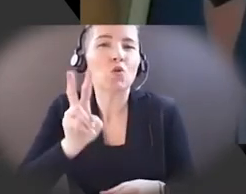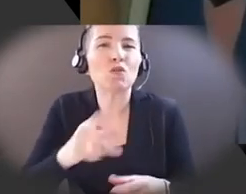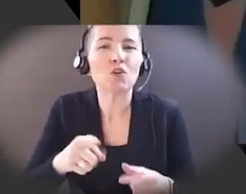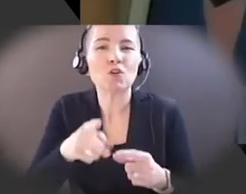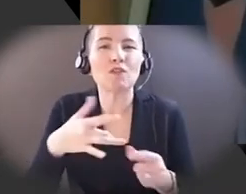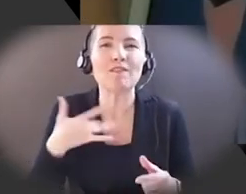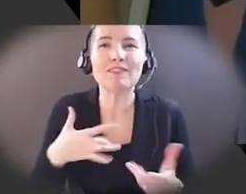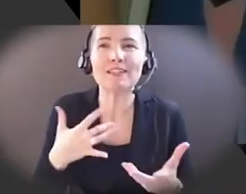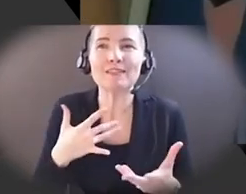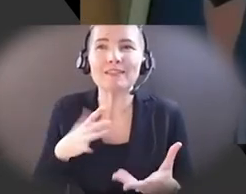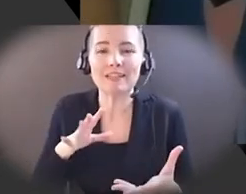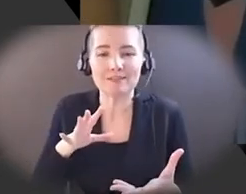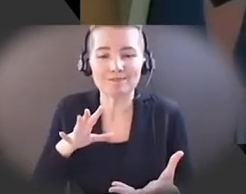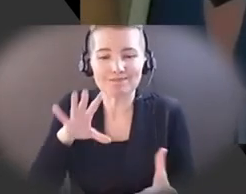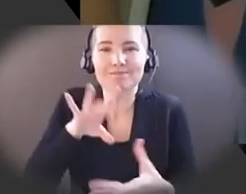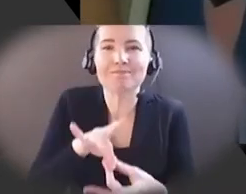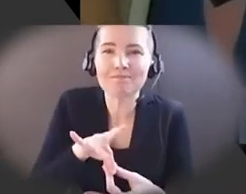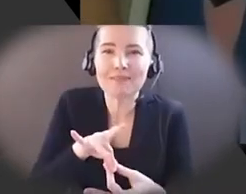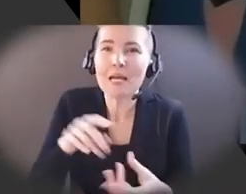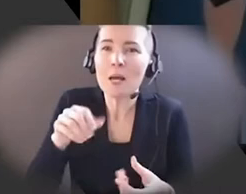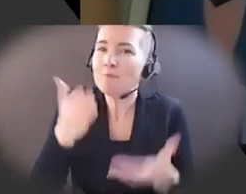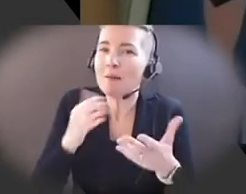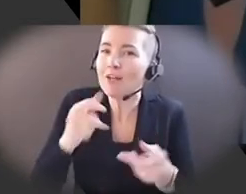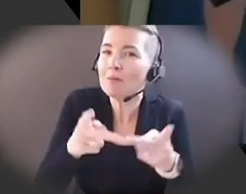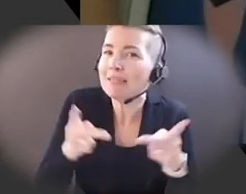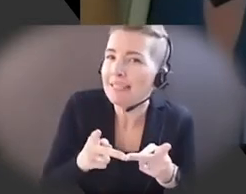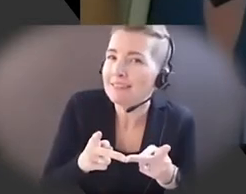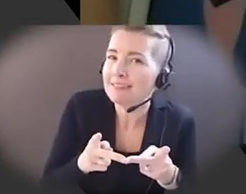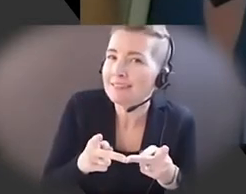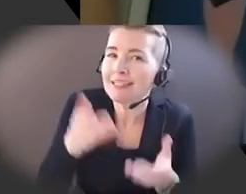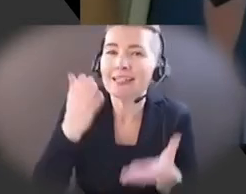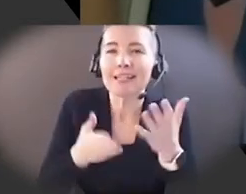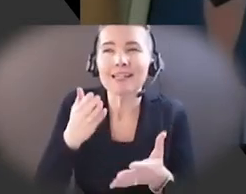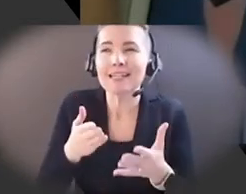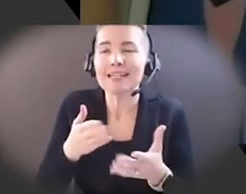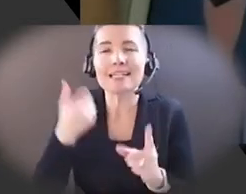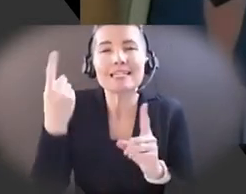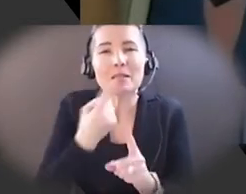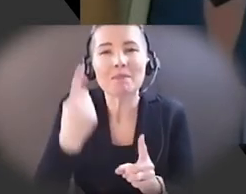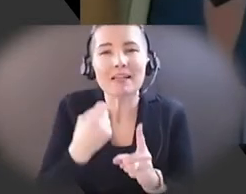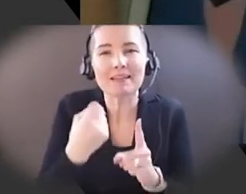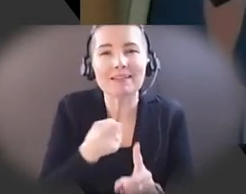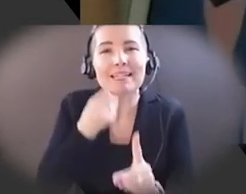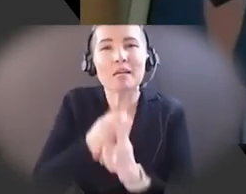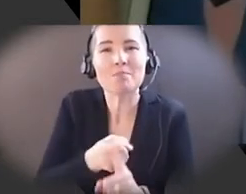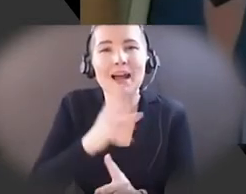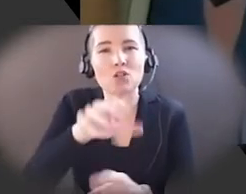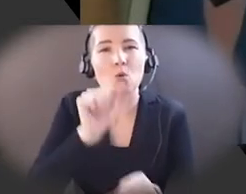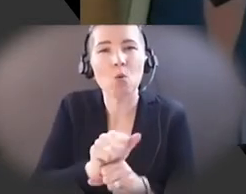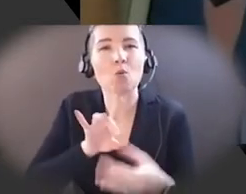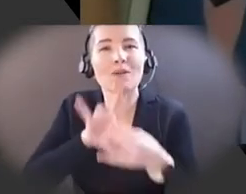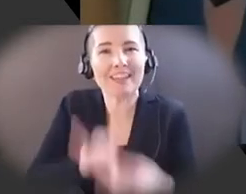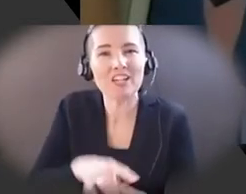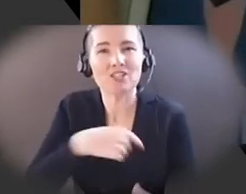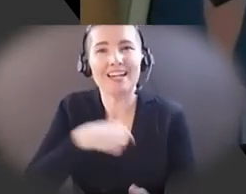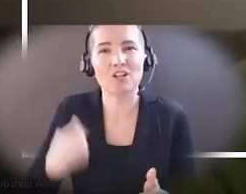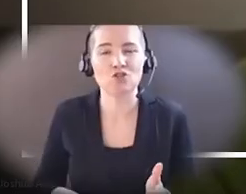specifically? Well, maybe not like a place, but just like a connection to community that's impacts you or impacts your work. Oh yeah,